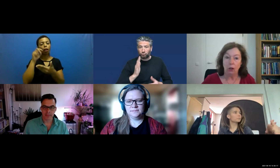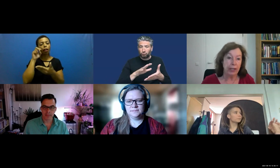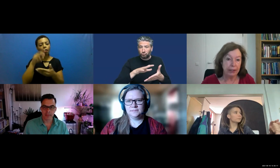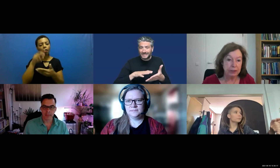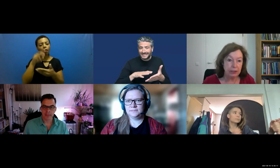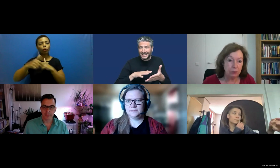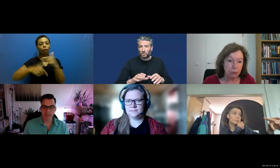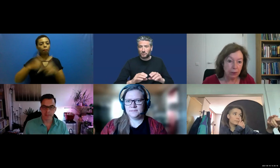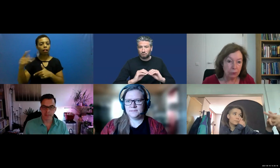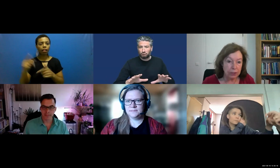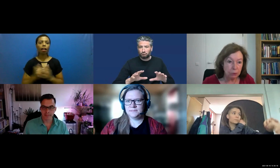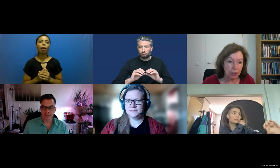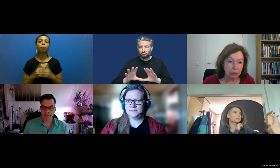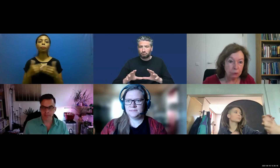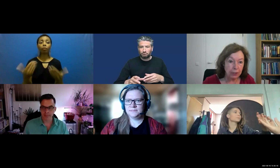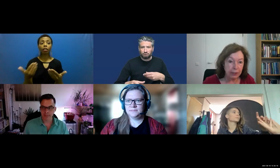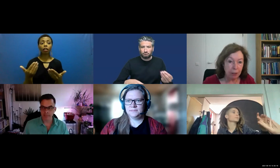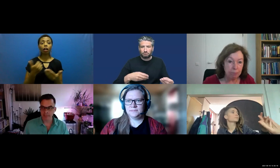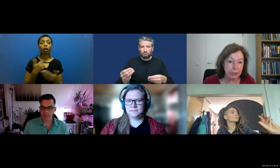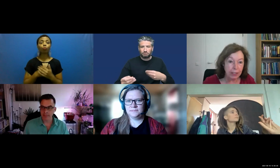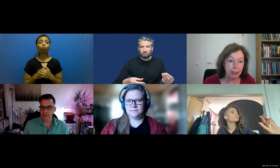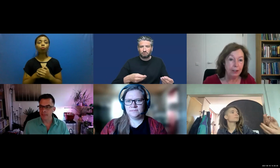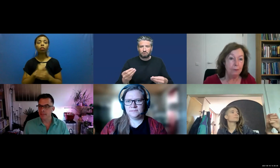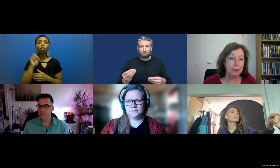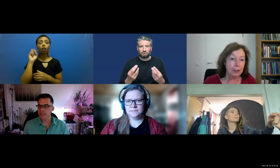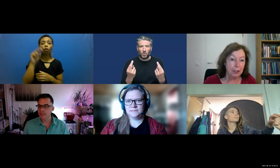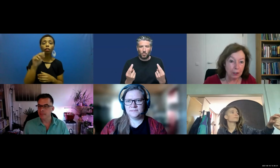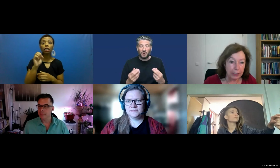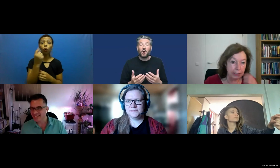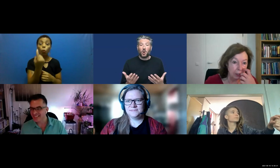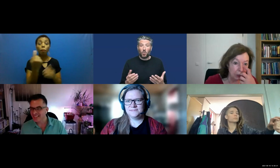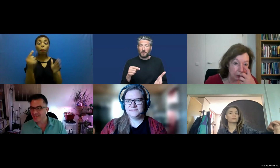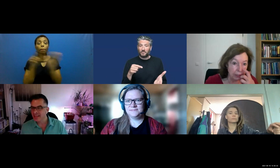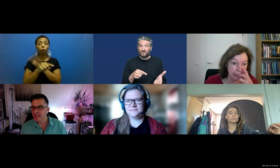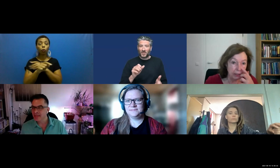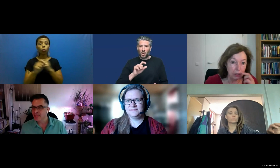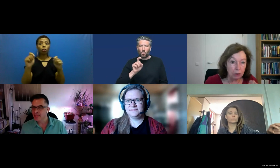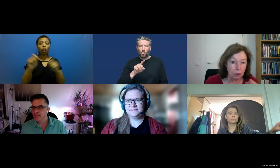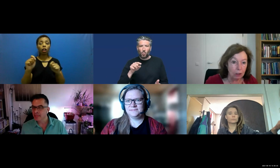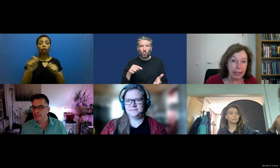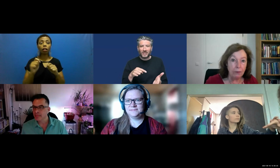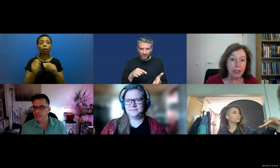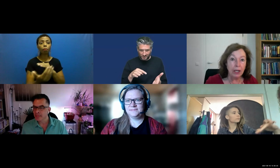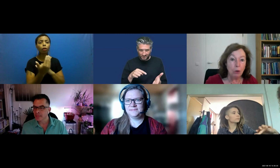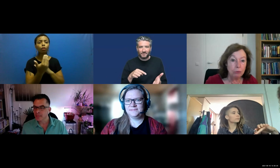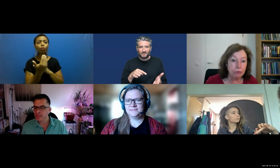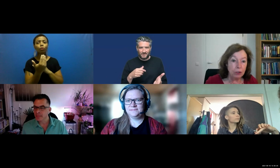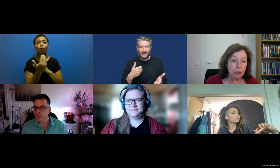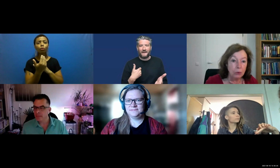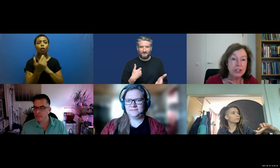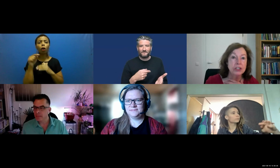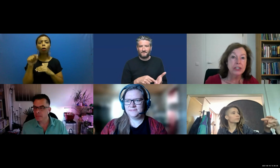So, oh yeah, I see one question. Walter, you can help me with in the area